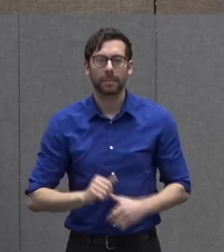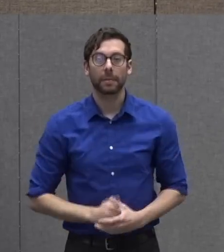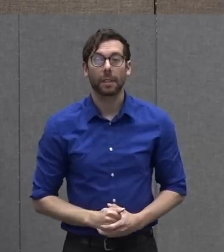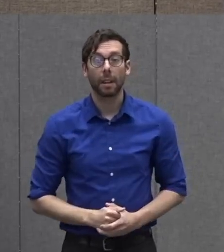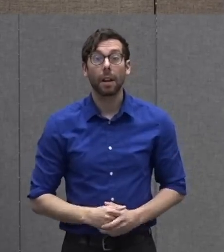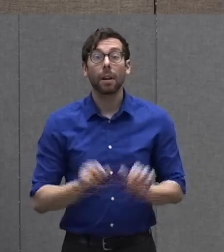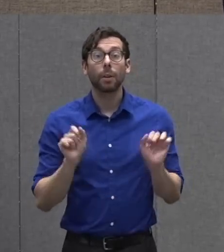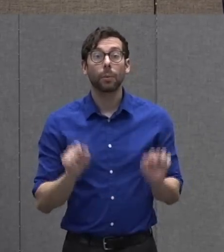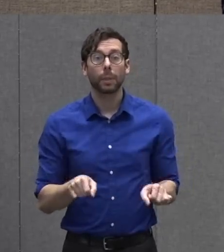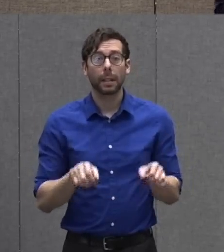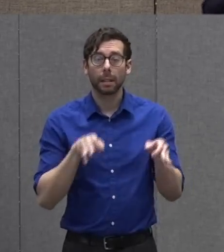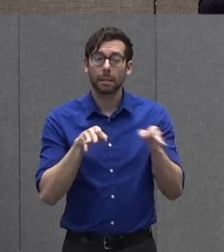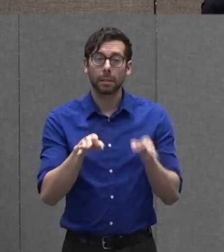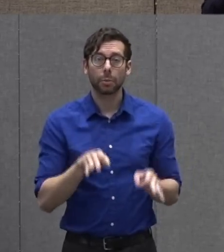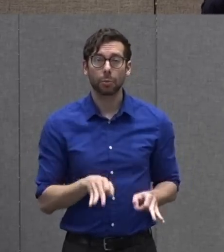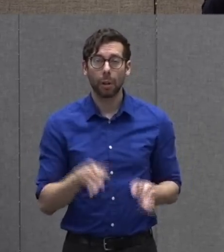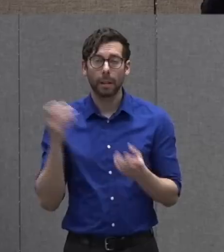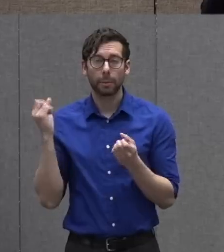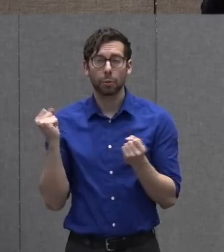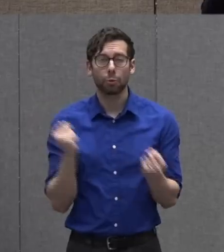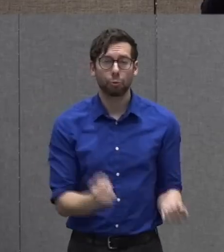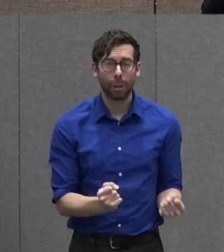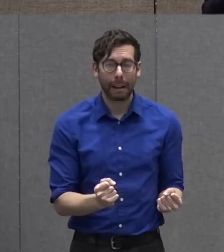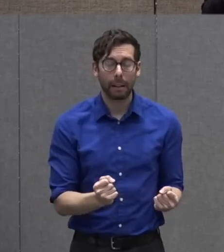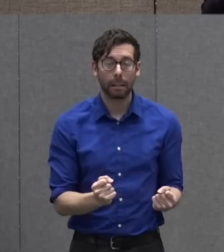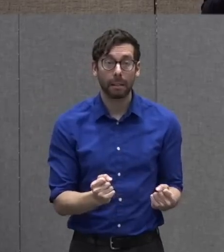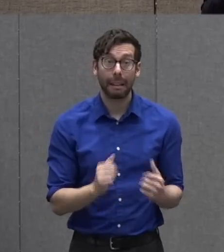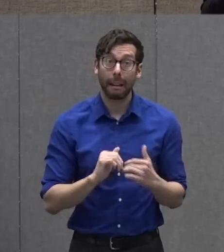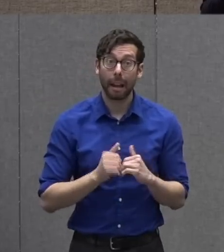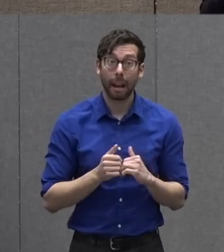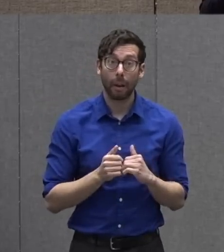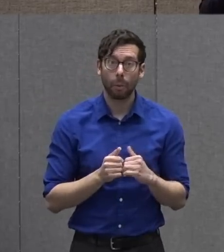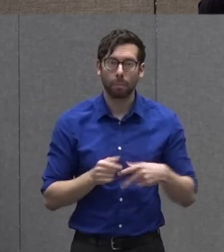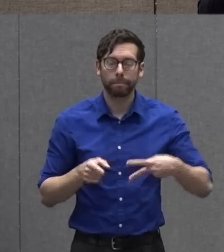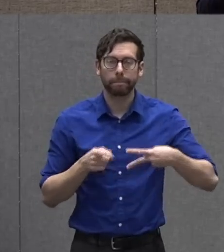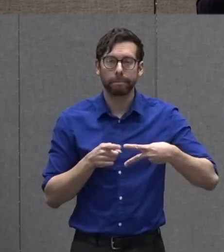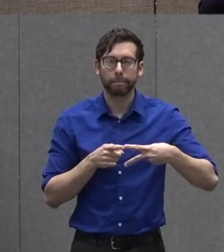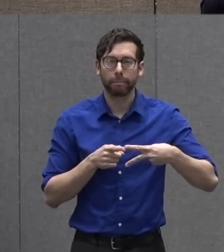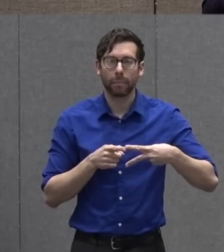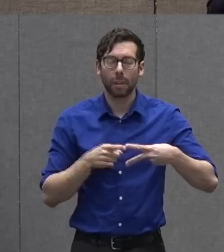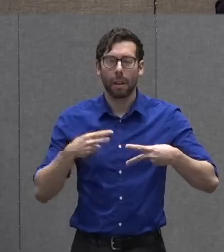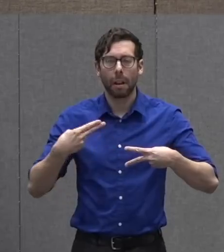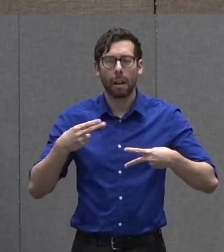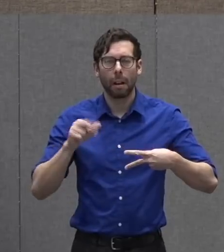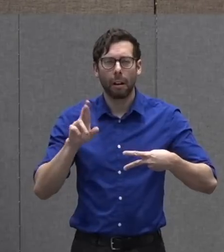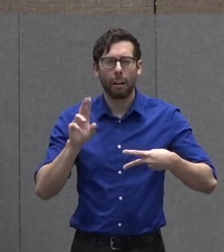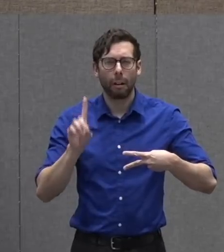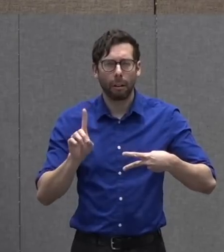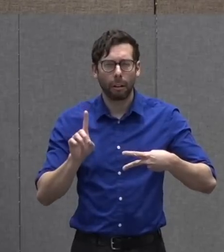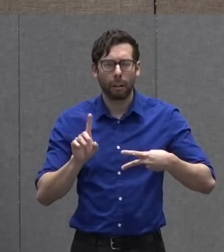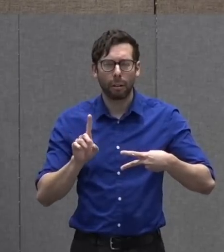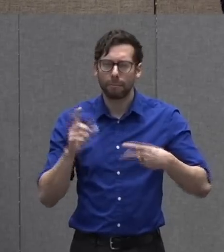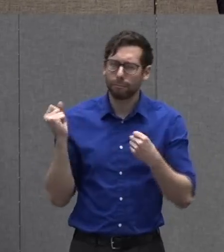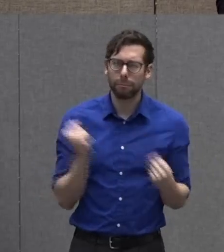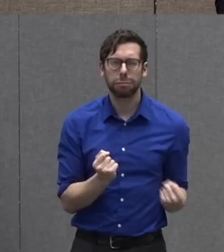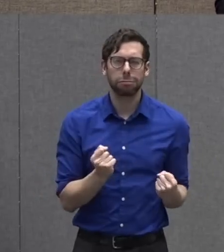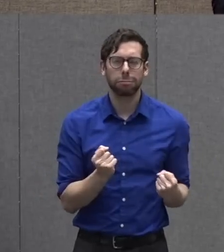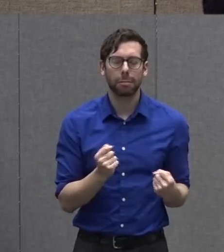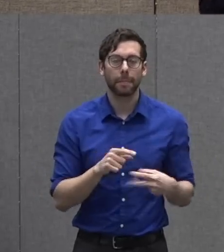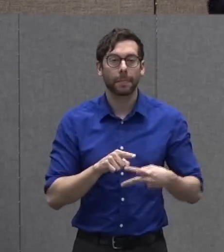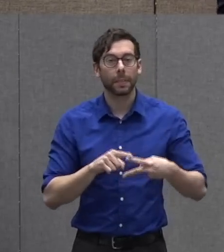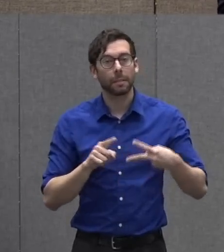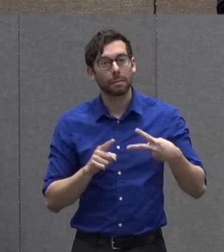or a pull as hard or soft. A hard push. So think about maybe if you've